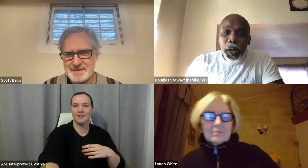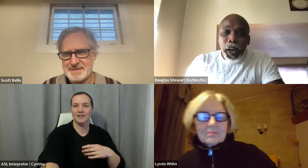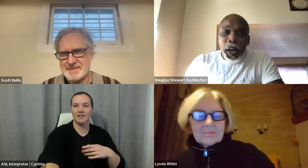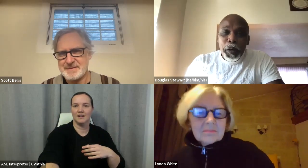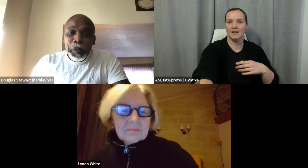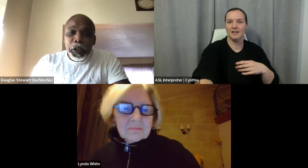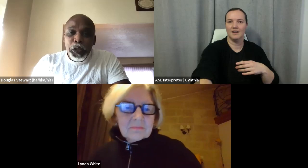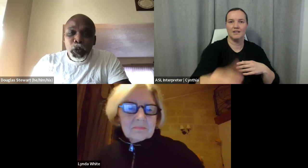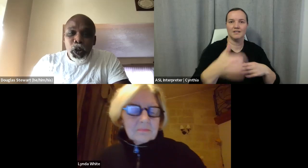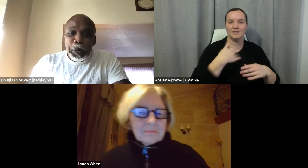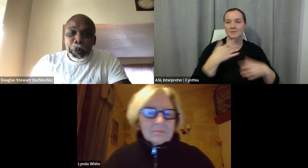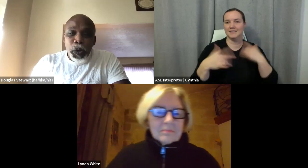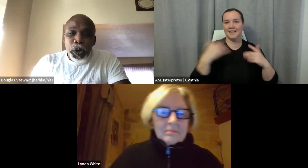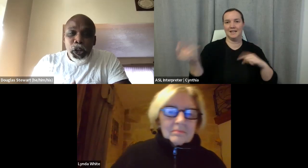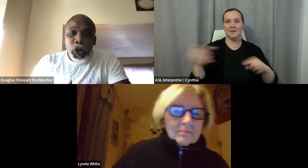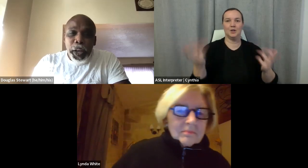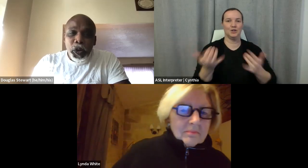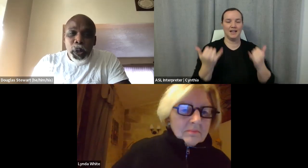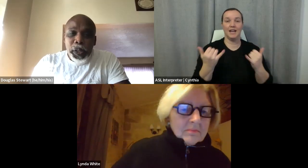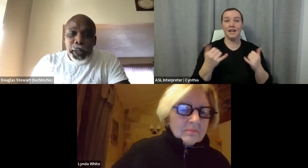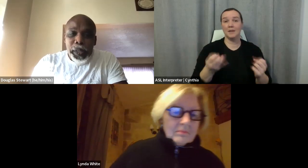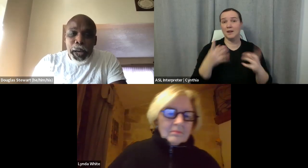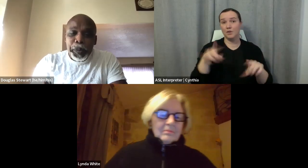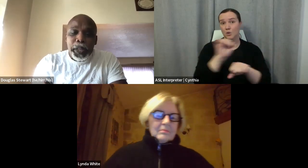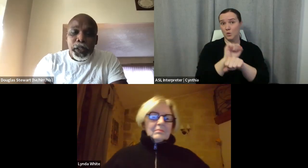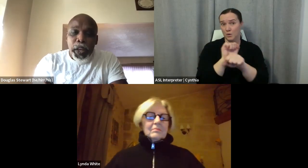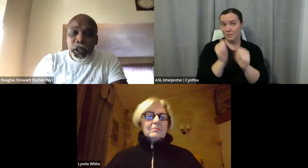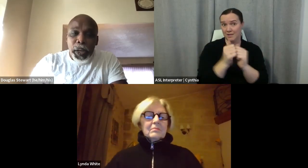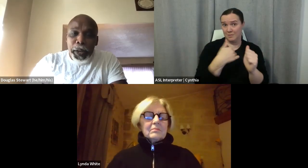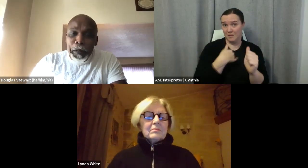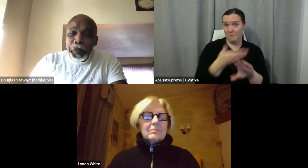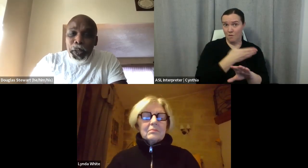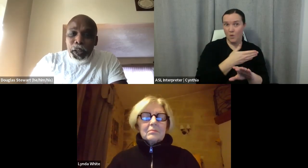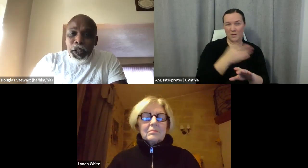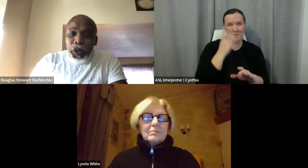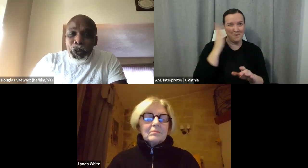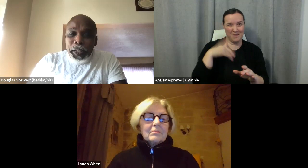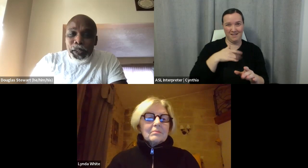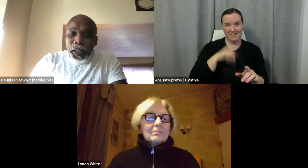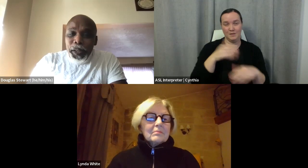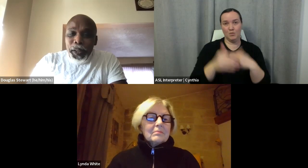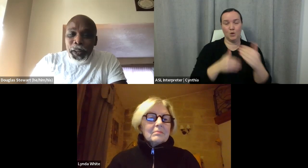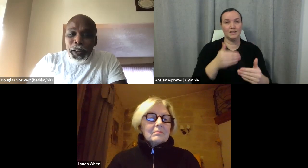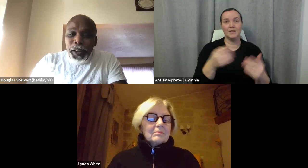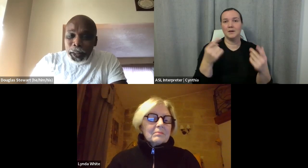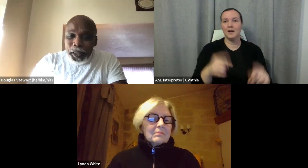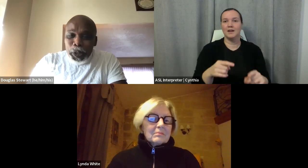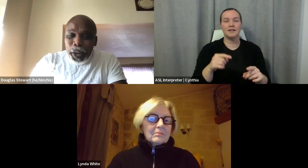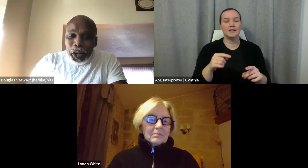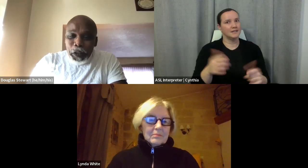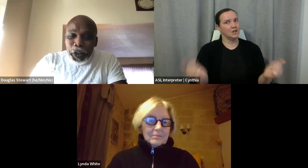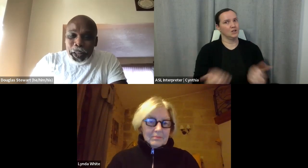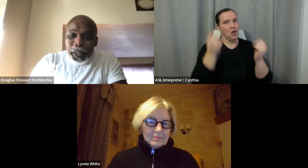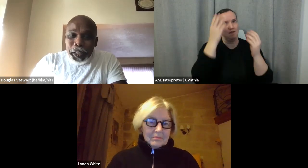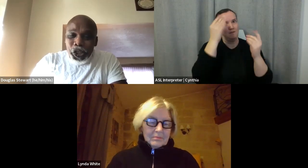you. Many of you who've worked with me before know that what tends to happen is that, you know, it's a lot that we're